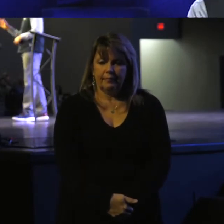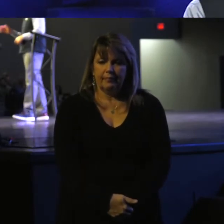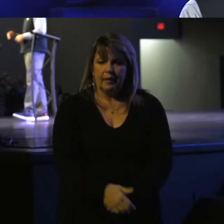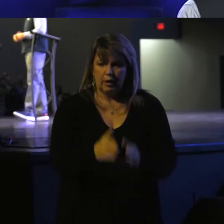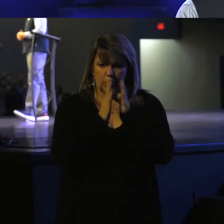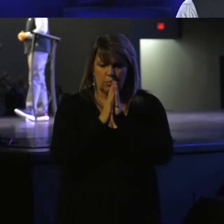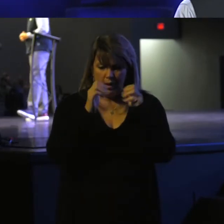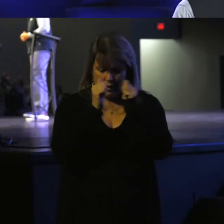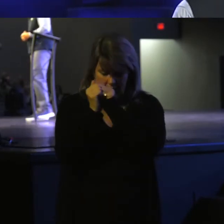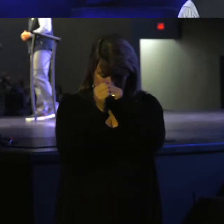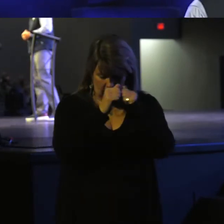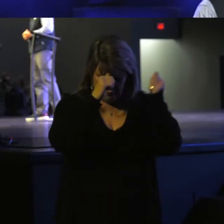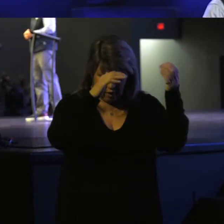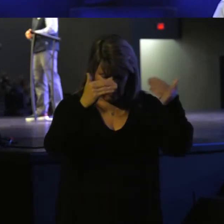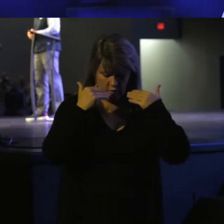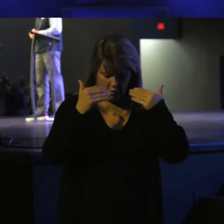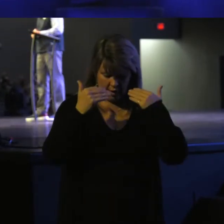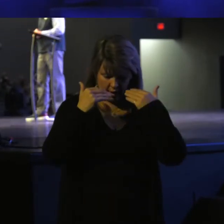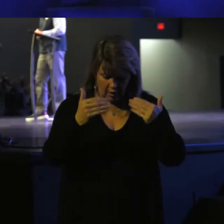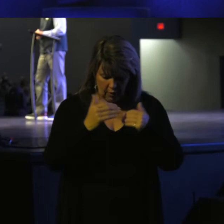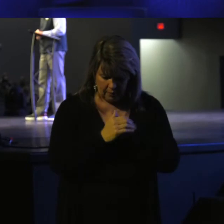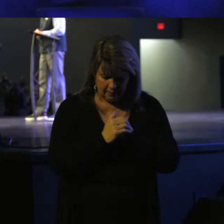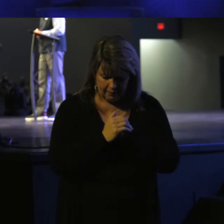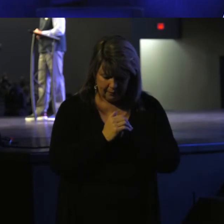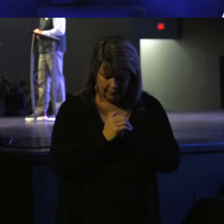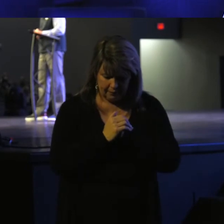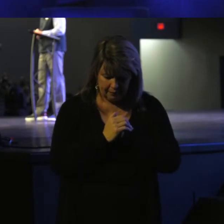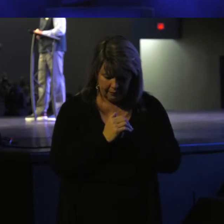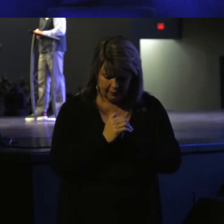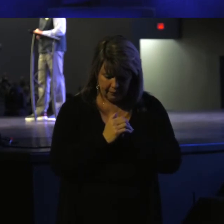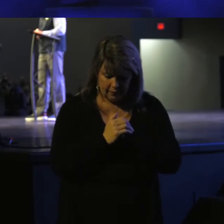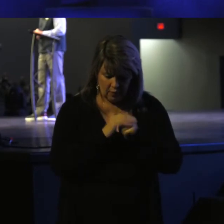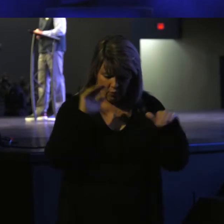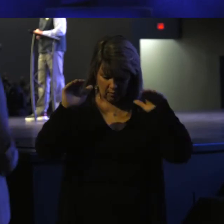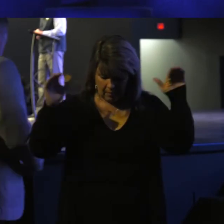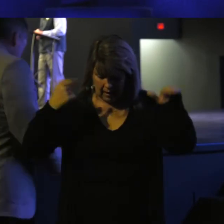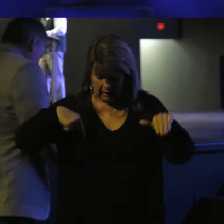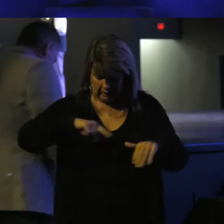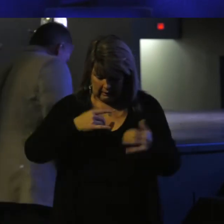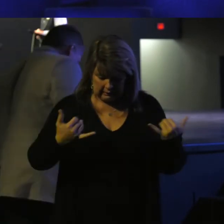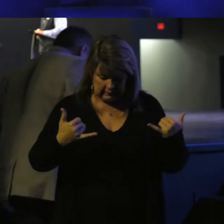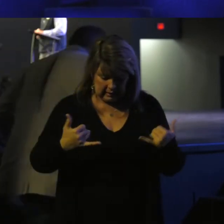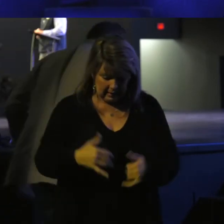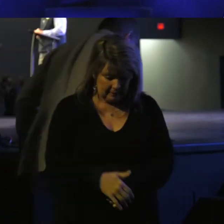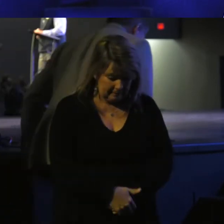Let's pray together. Father, thank you for reminding us today